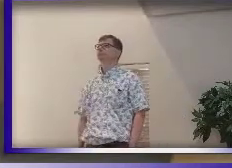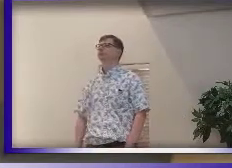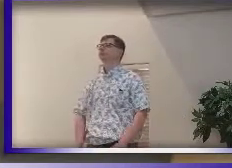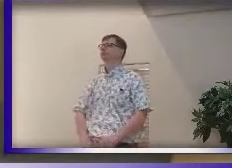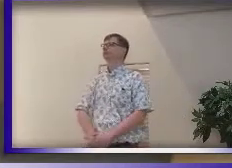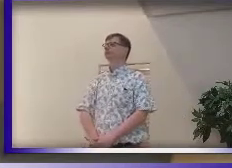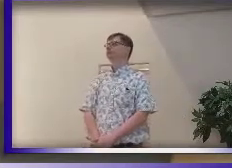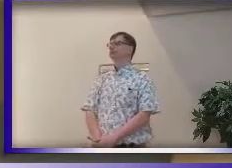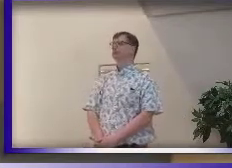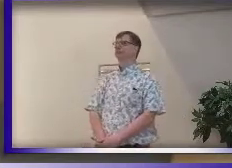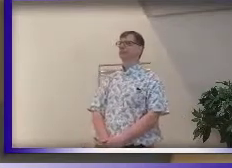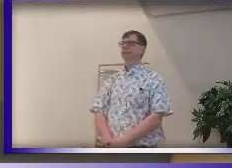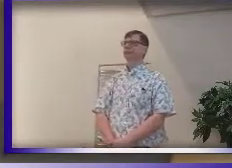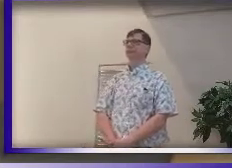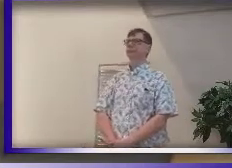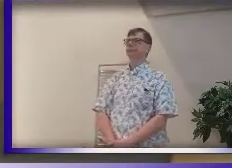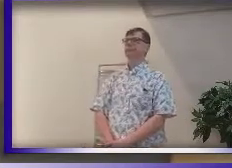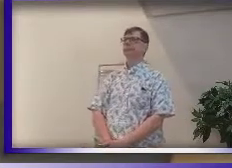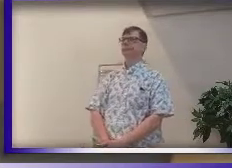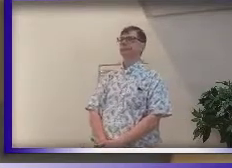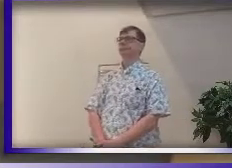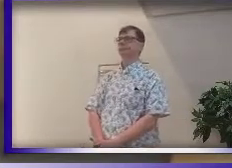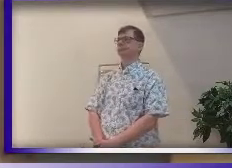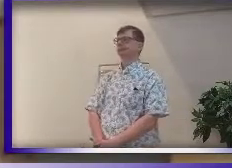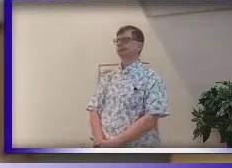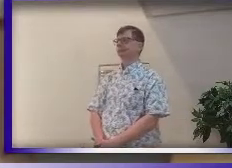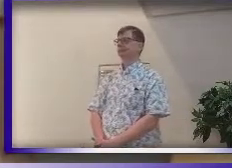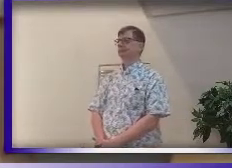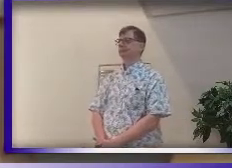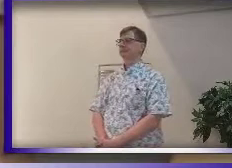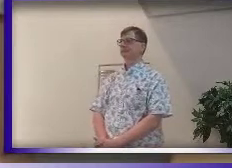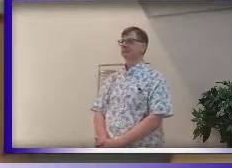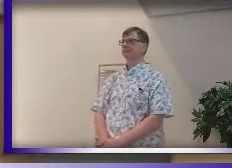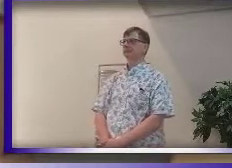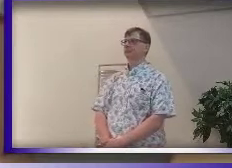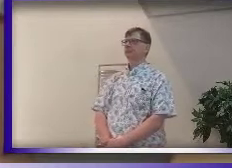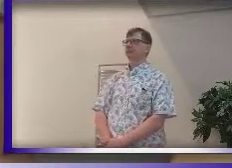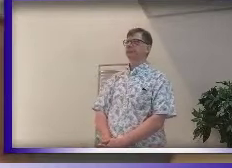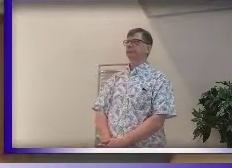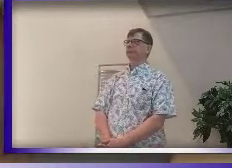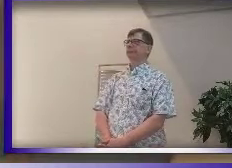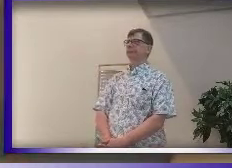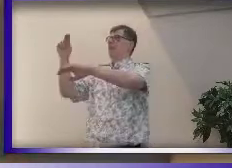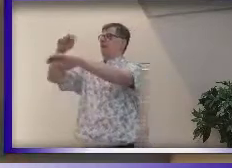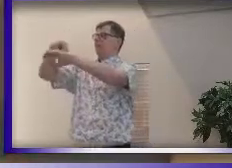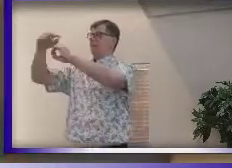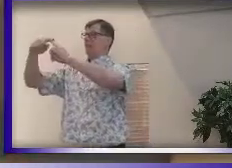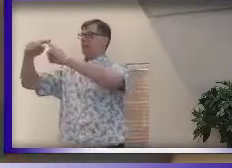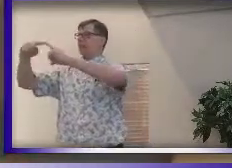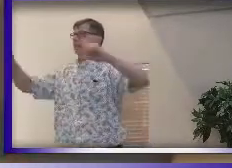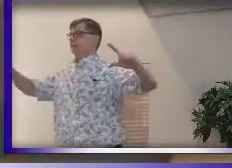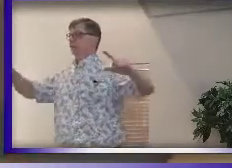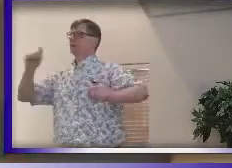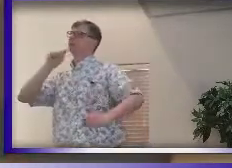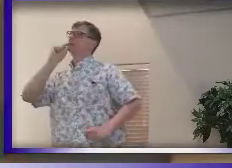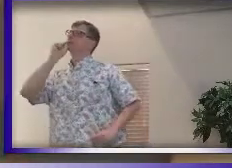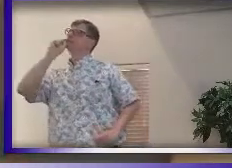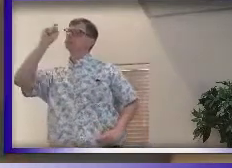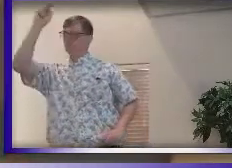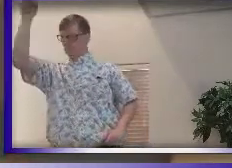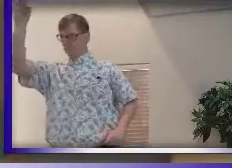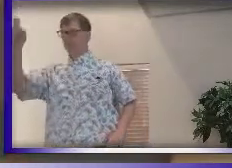Run, Jackson, run! All right, Kelly Sibley would like to know how far flung your congregation